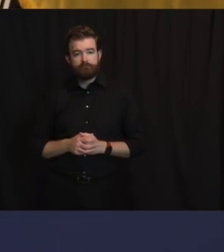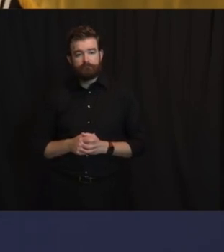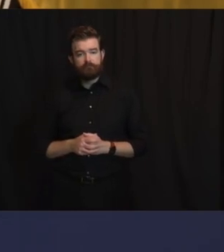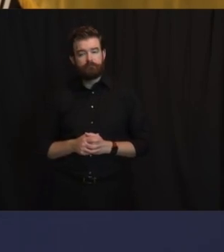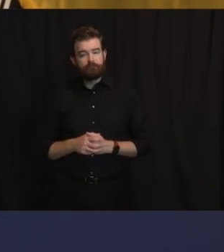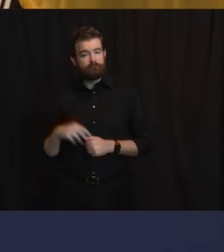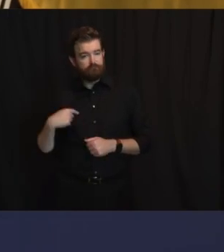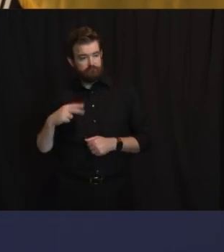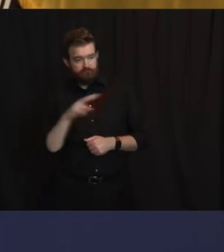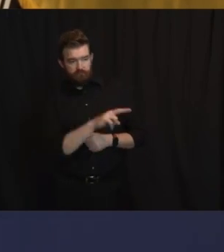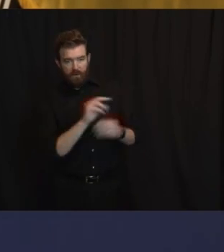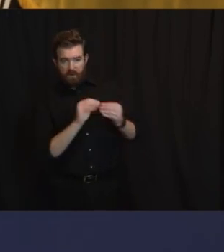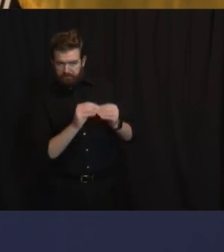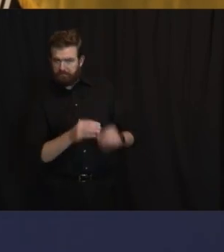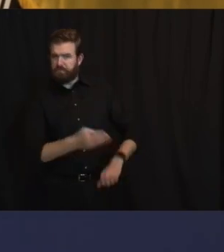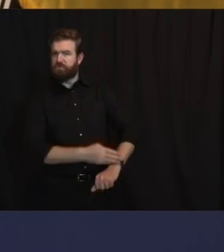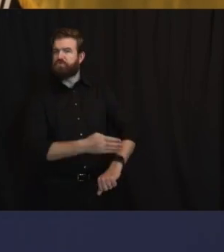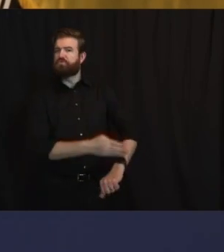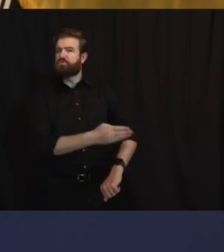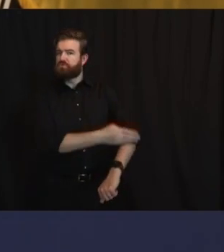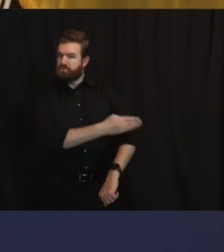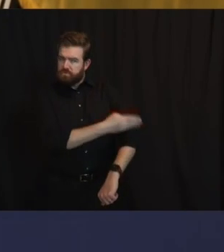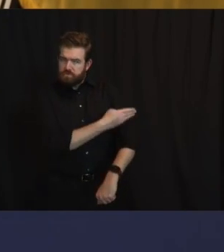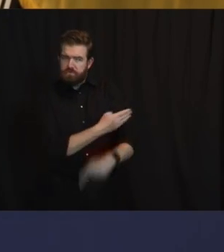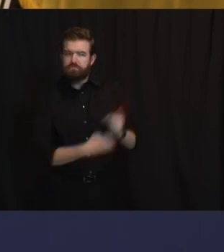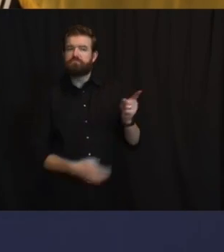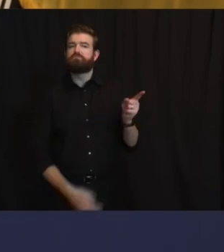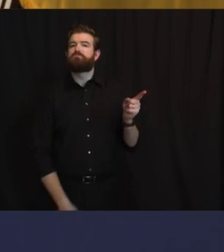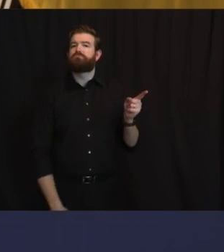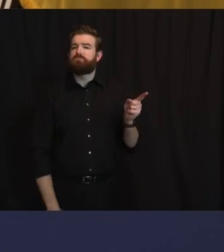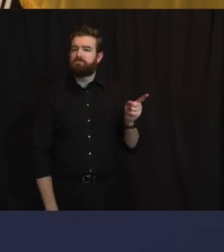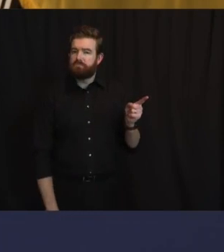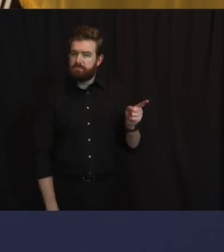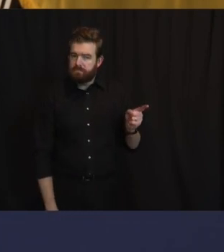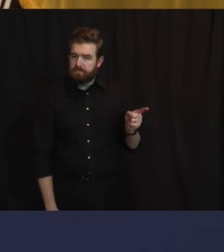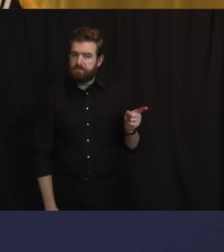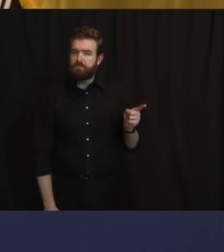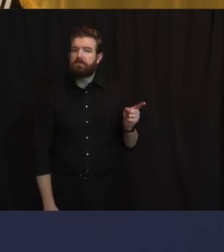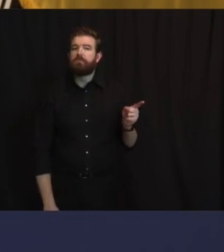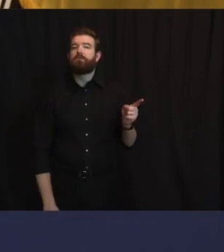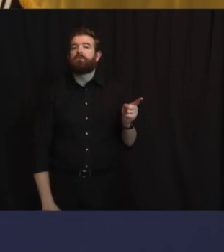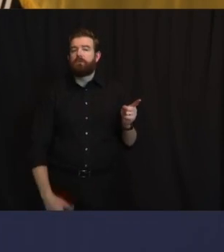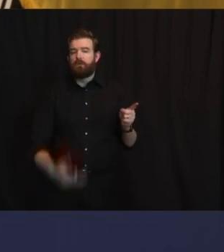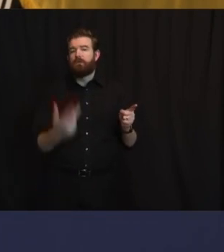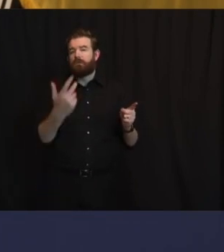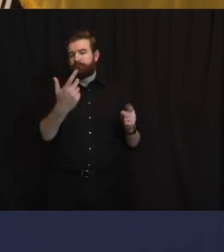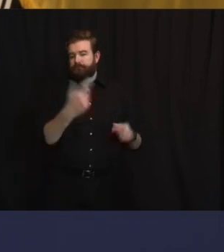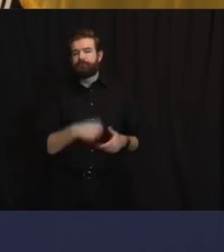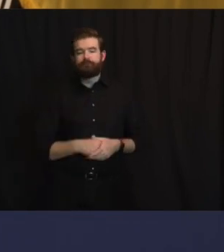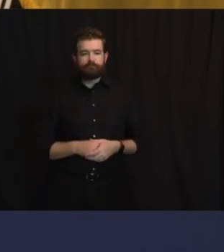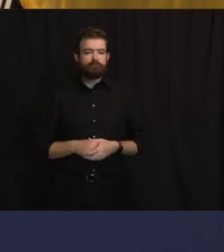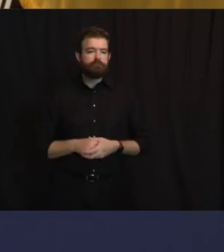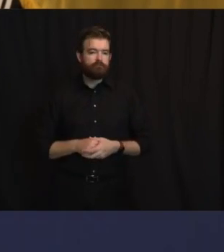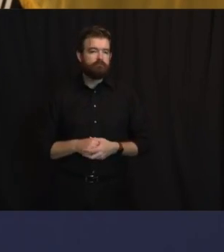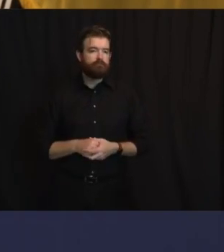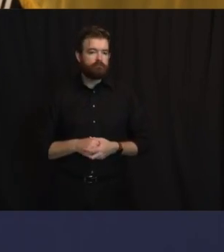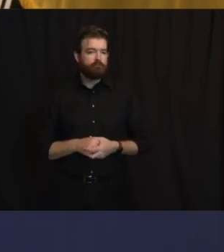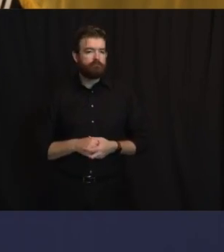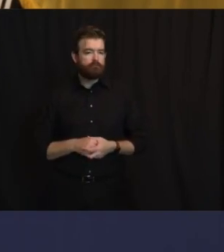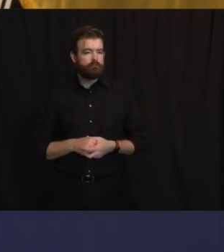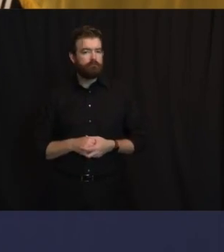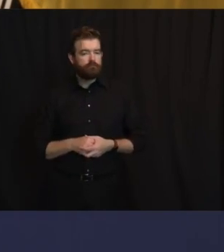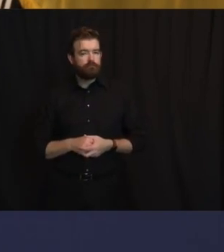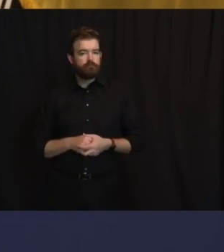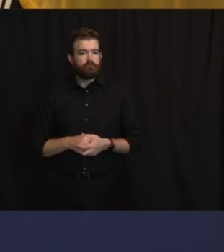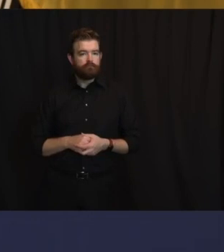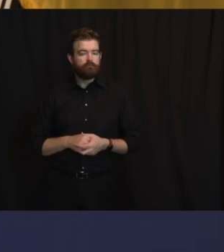way. And again, we'll come back to folks on both vaccines and other opening steps that we expect to be taking